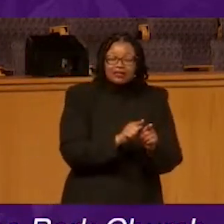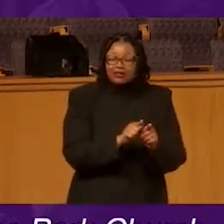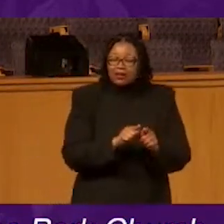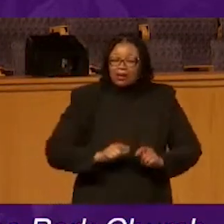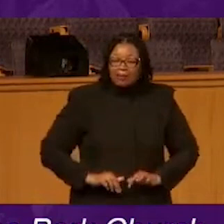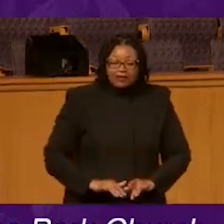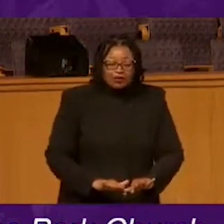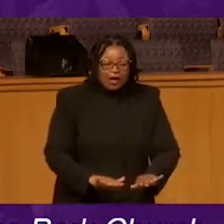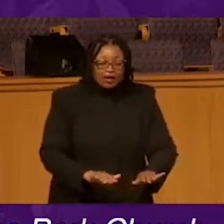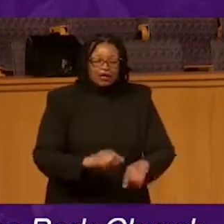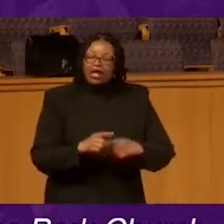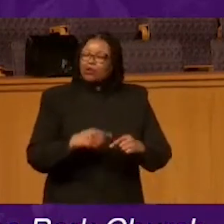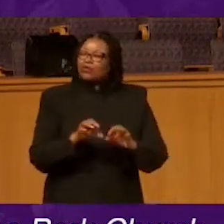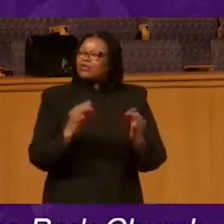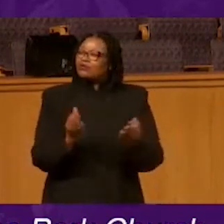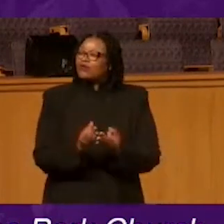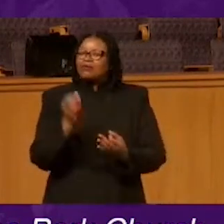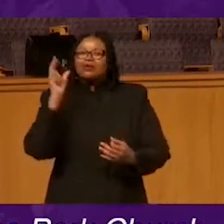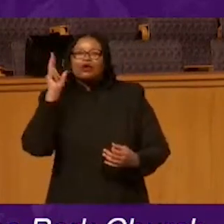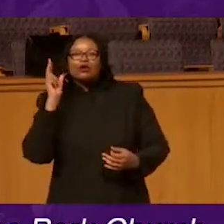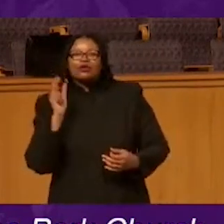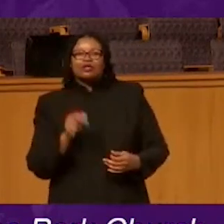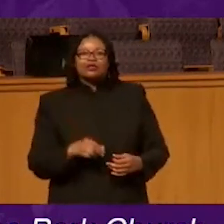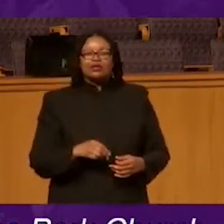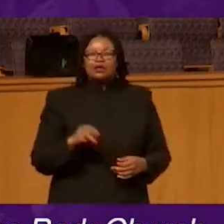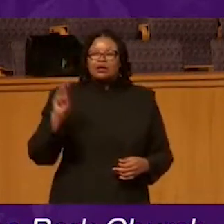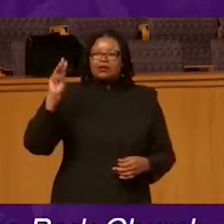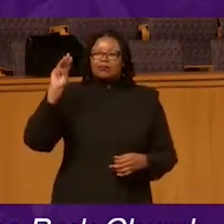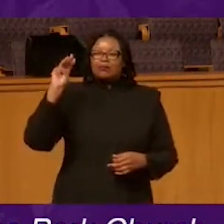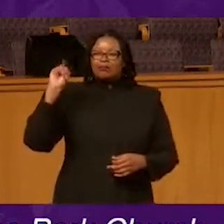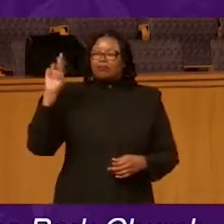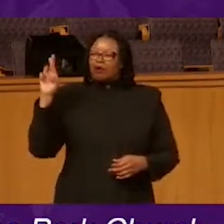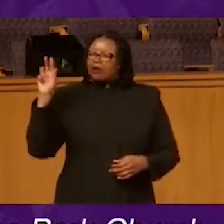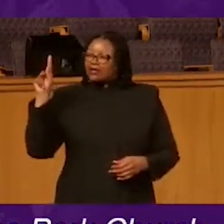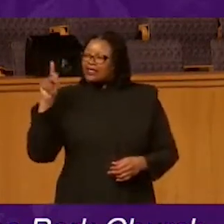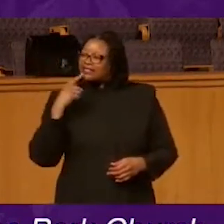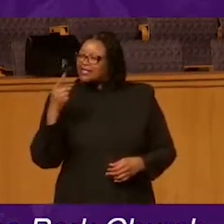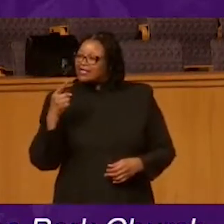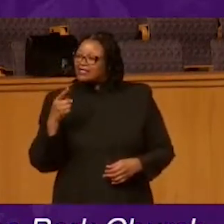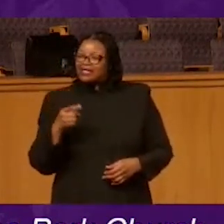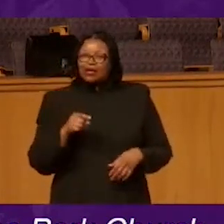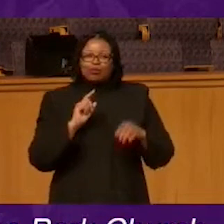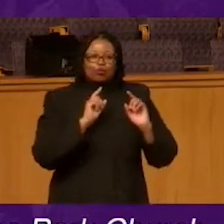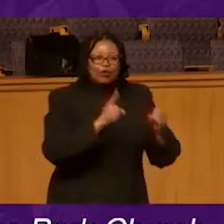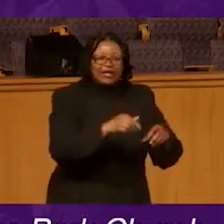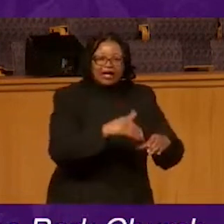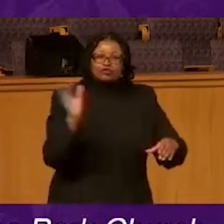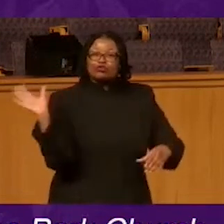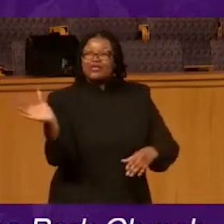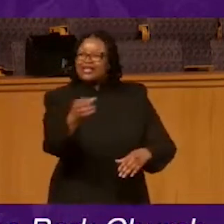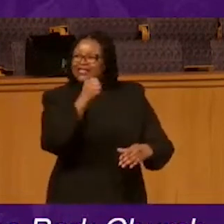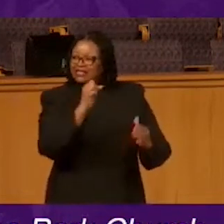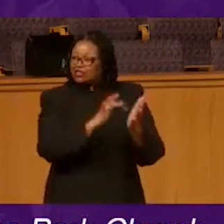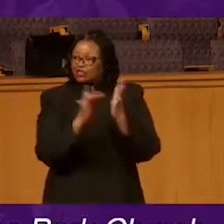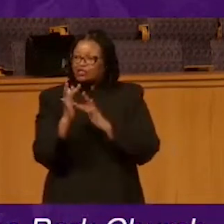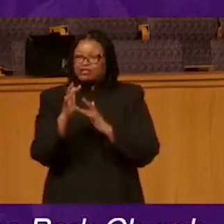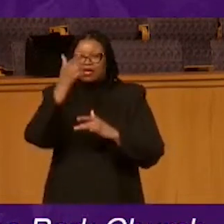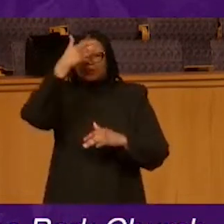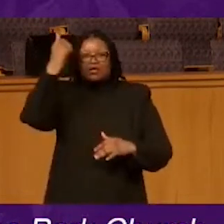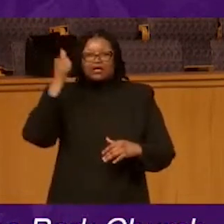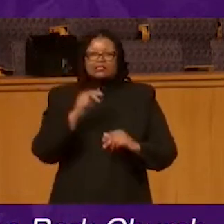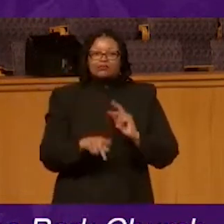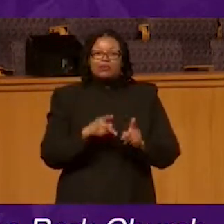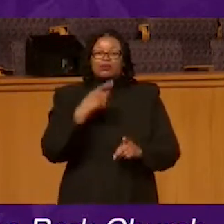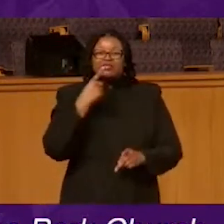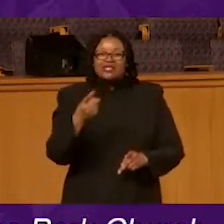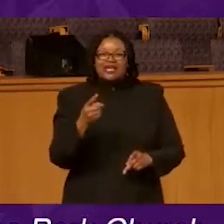it, Mark says they went out to seize him because people were saying that Jesus